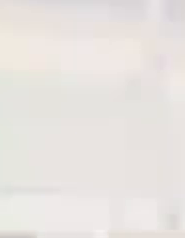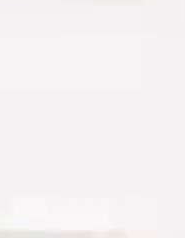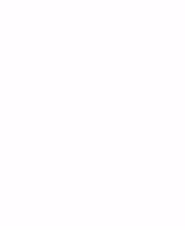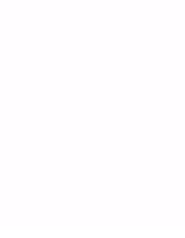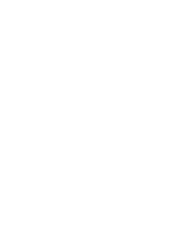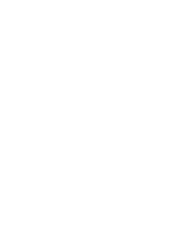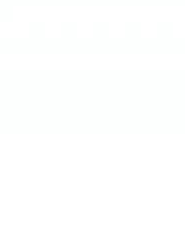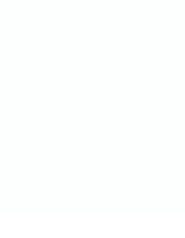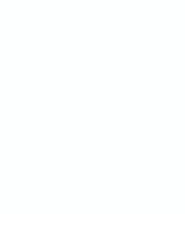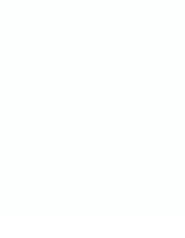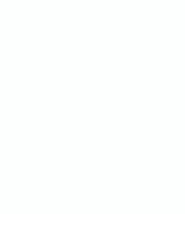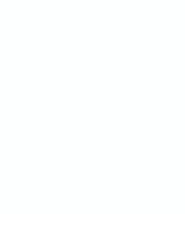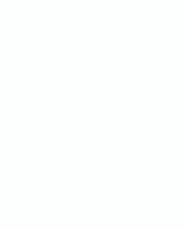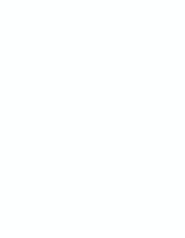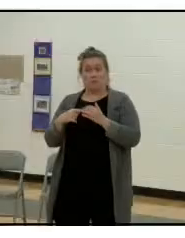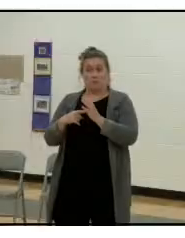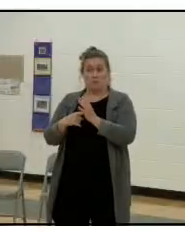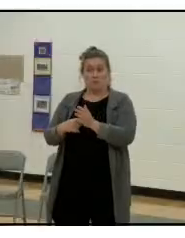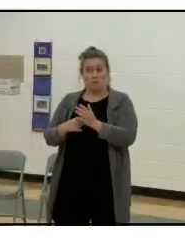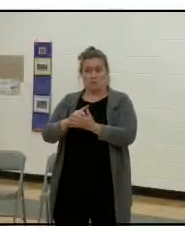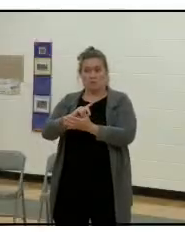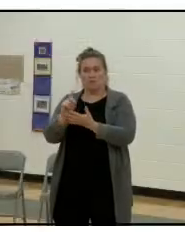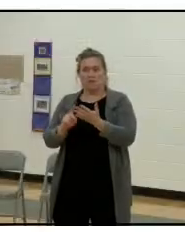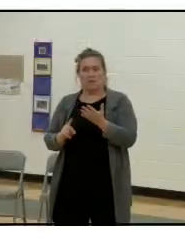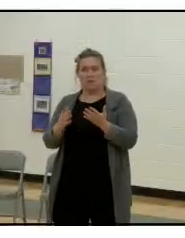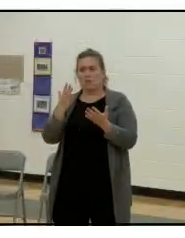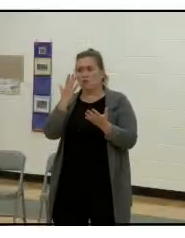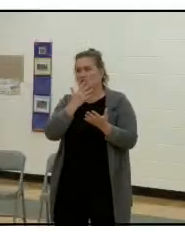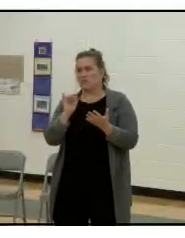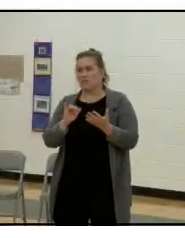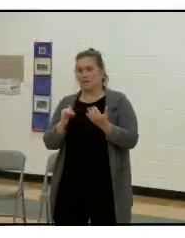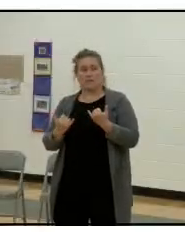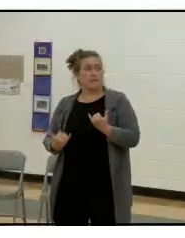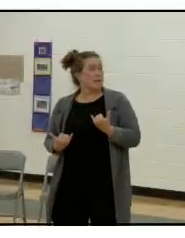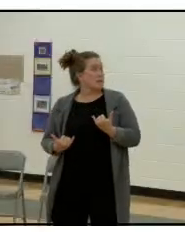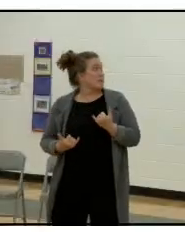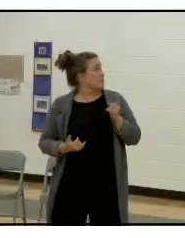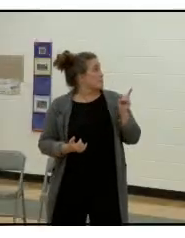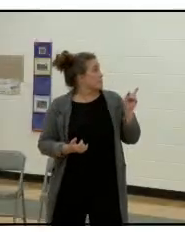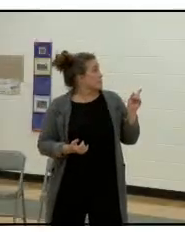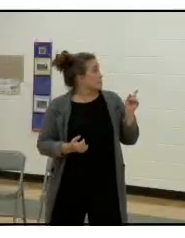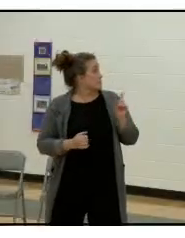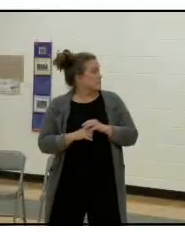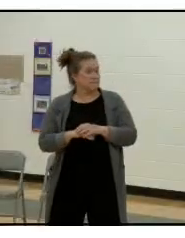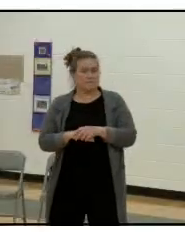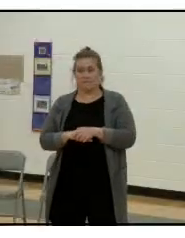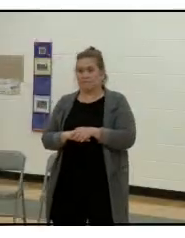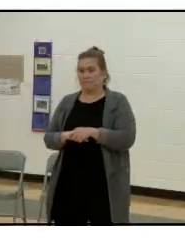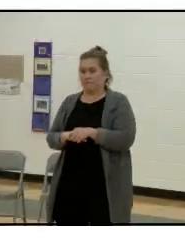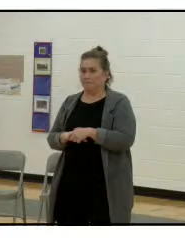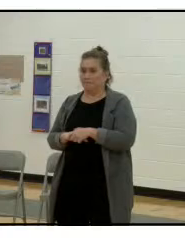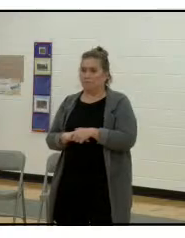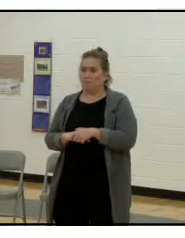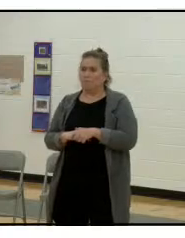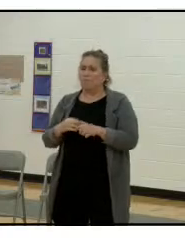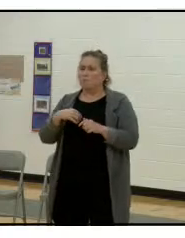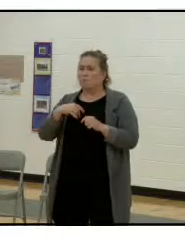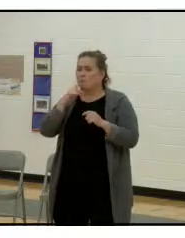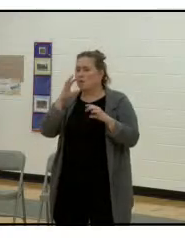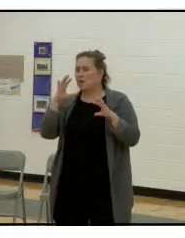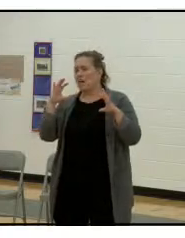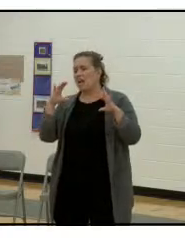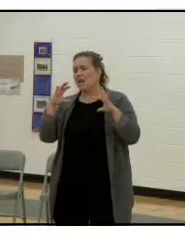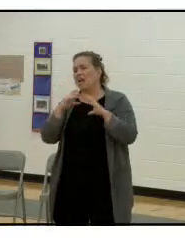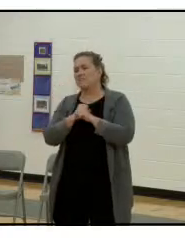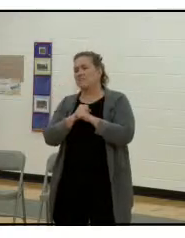as we walk through this design, I'm going to kind of just give you a kind of brief walkthrough of all of